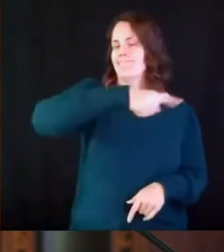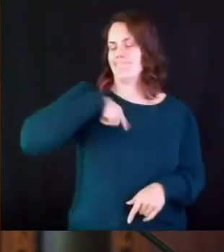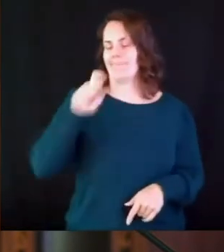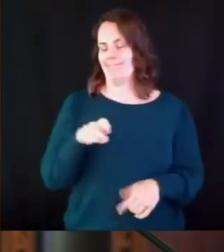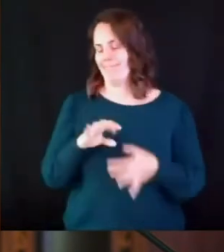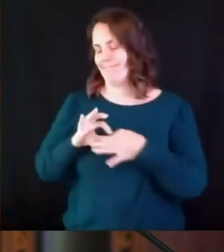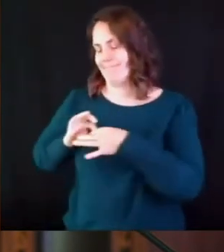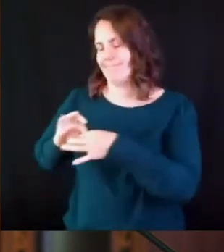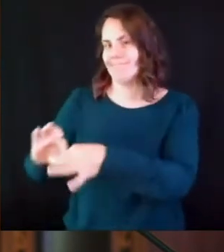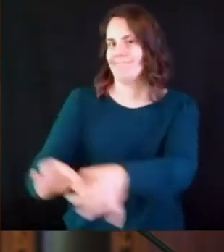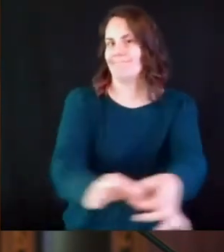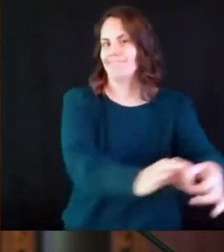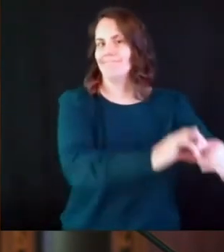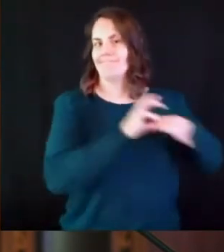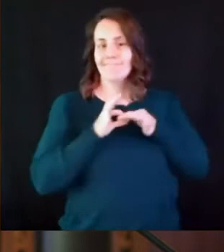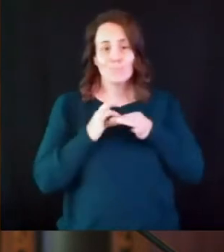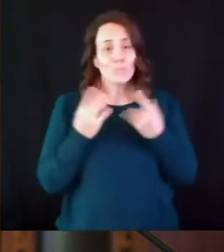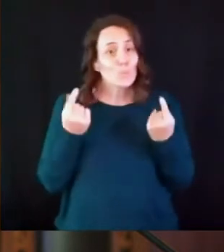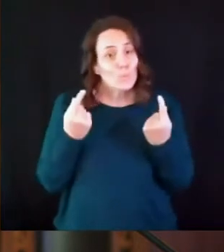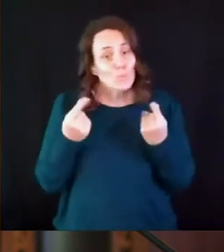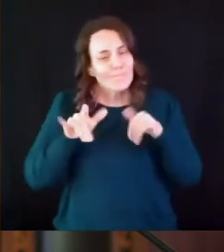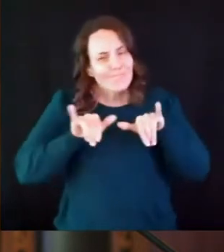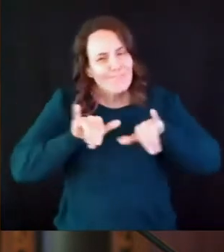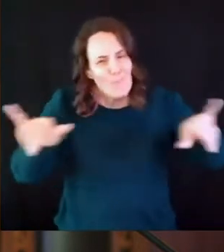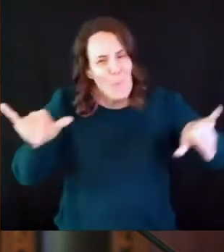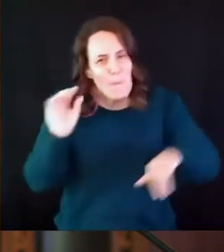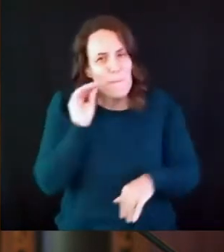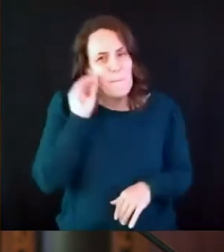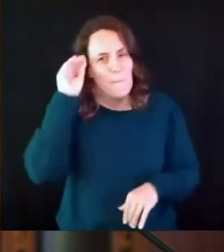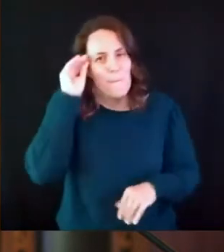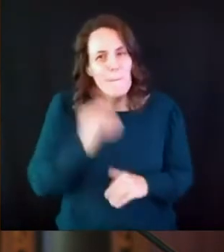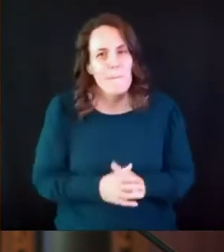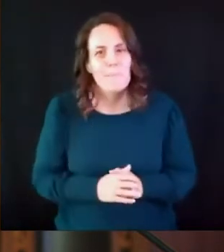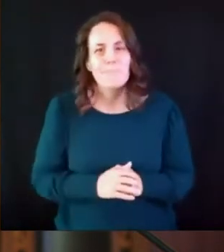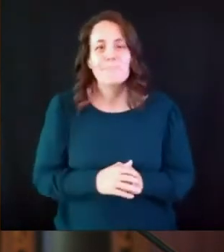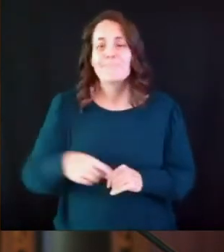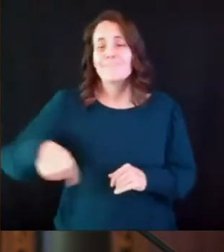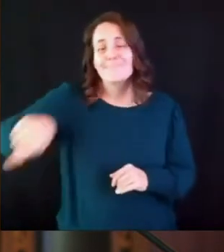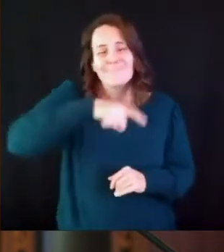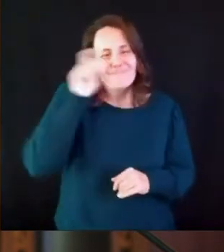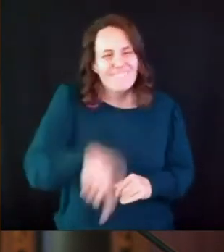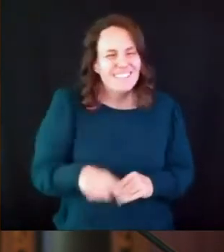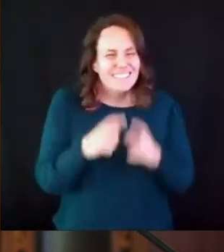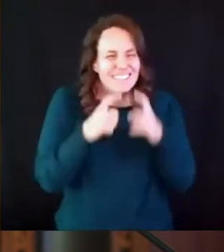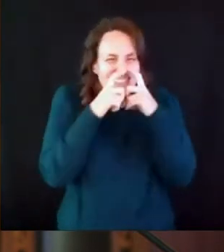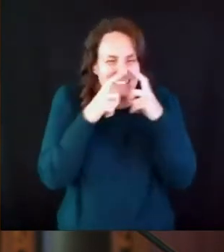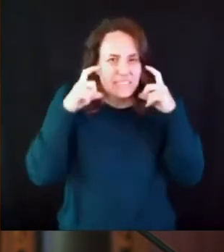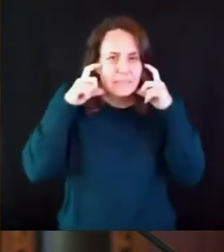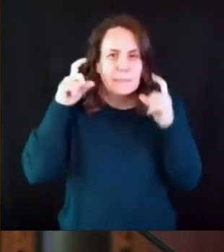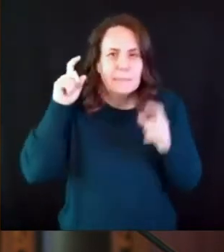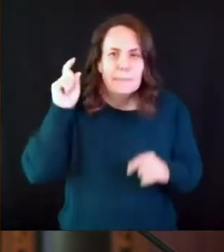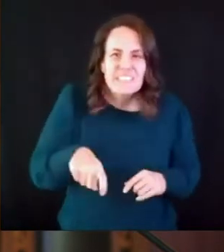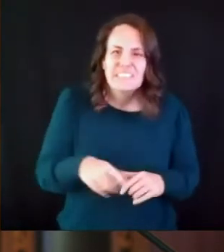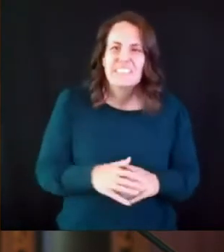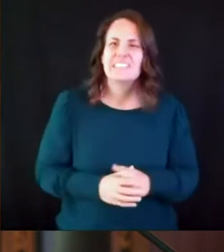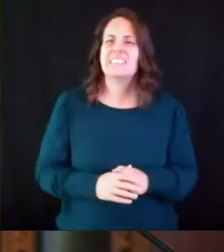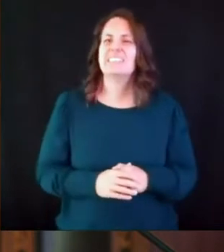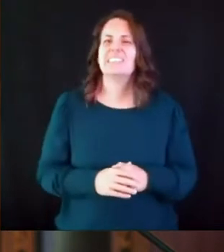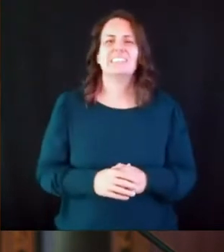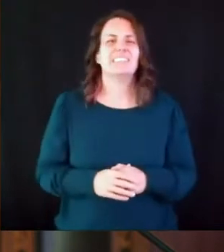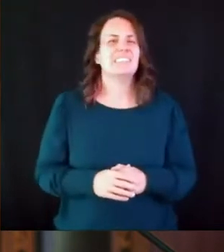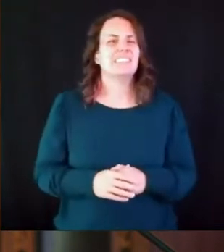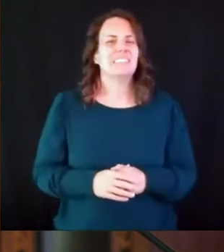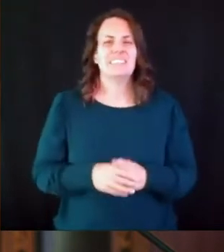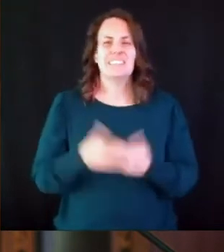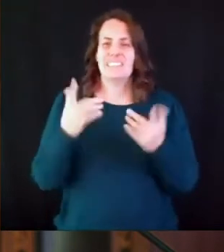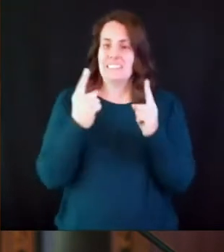for the essentials. Stay 6 feet apart. Wash your hands frequently. Get your flu shot. And if you have symptoms